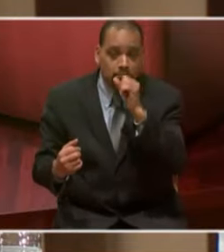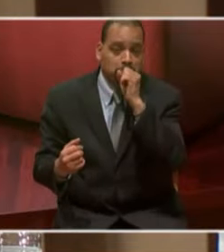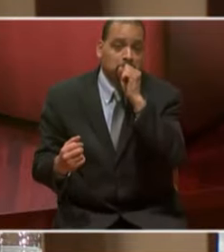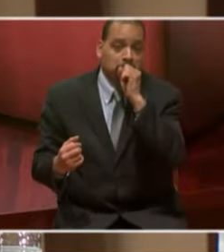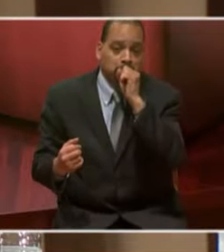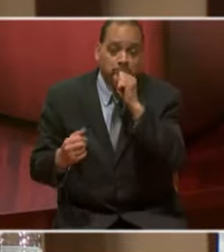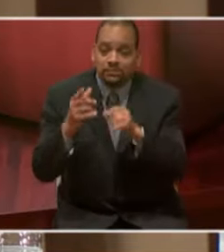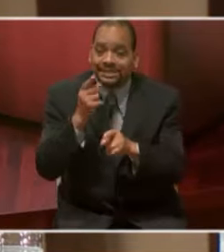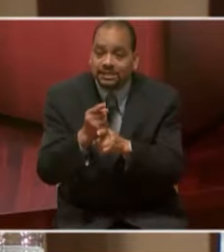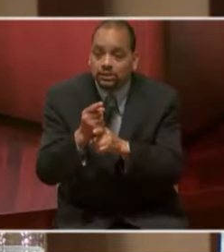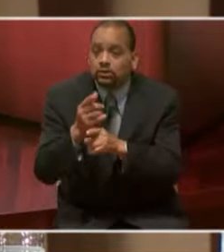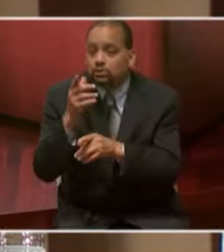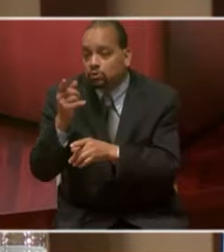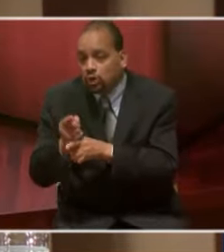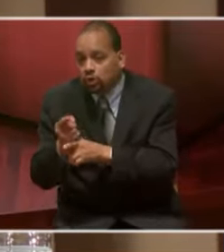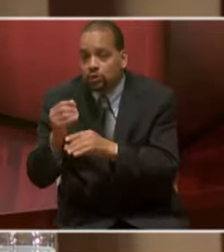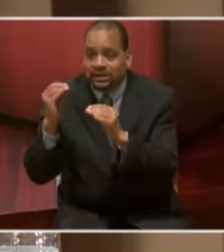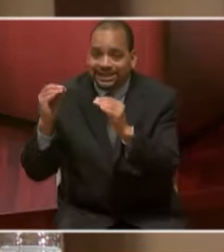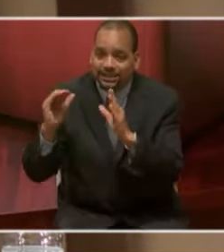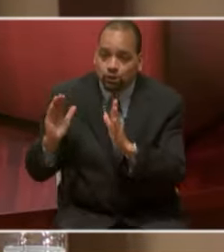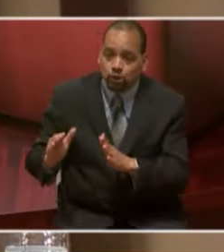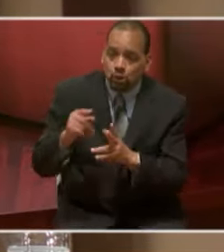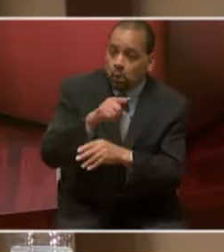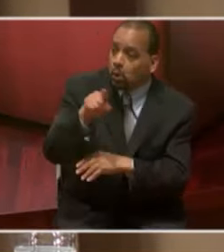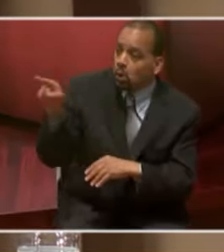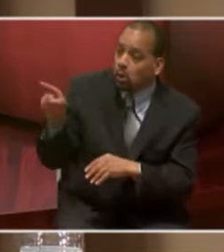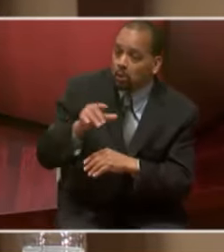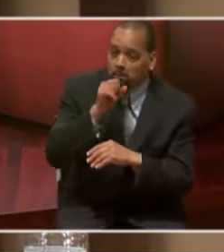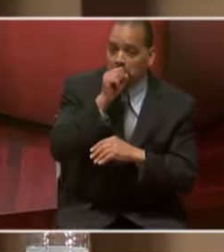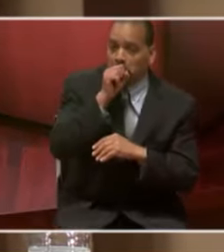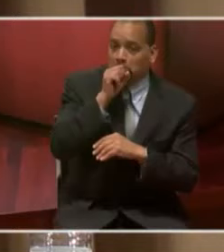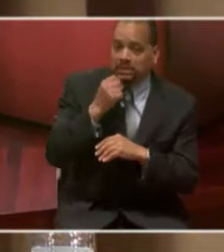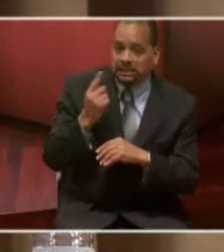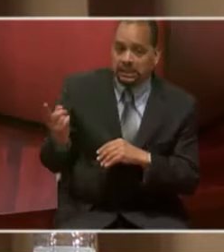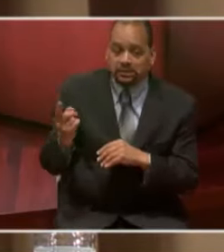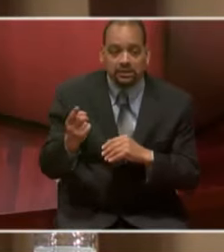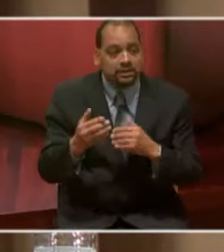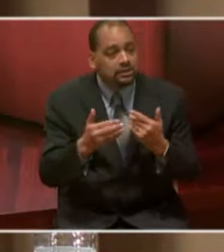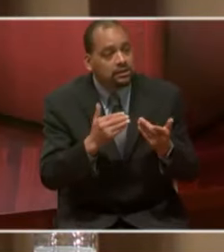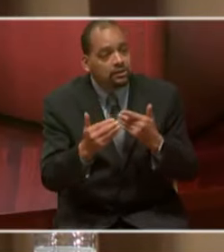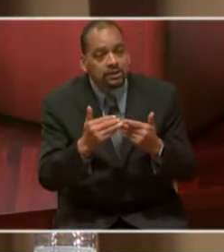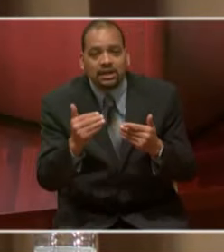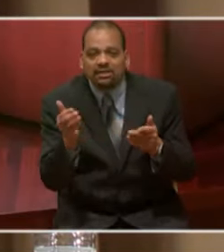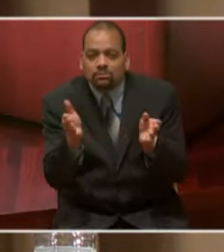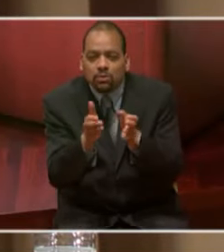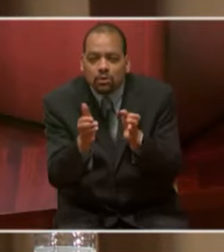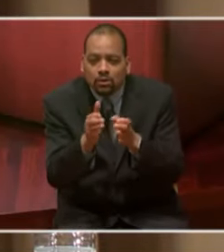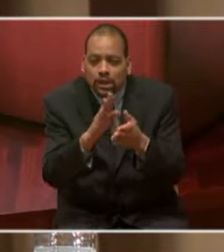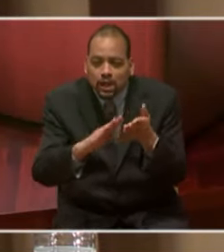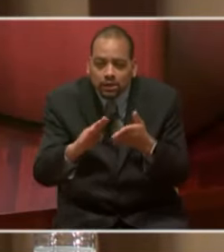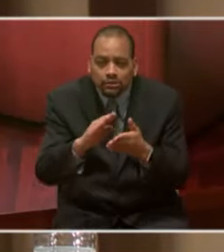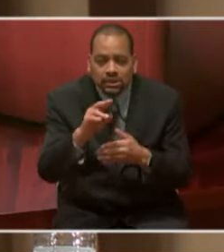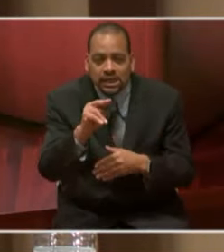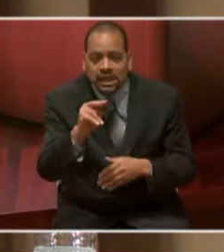when I'm taking a shower." And he would just laugh. And he would mock some of the ministers that he knew, or some of the deacons